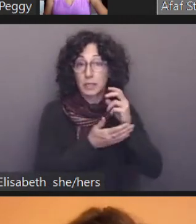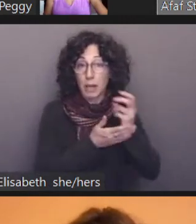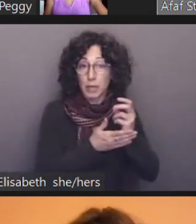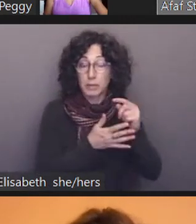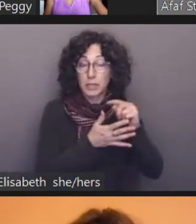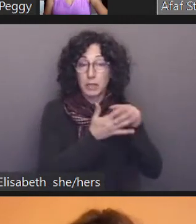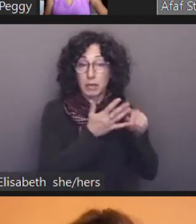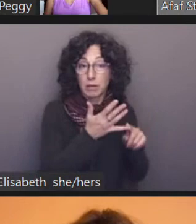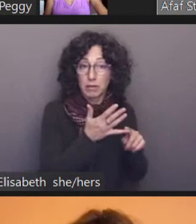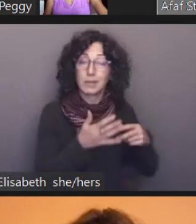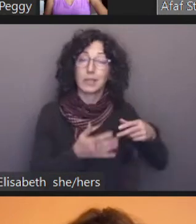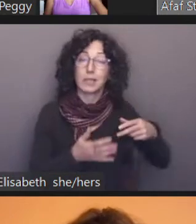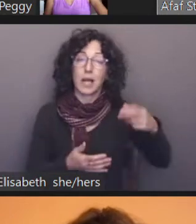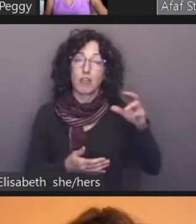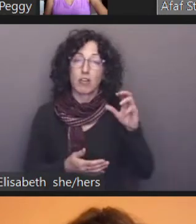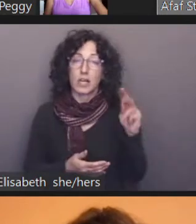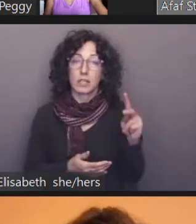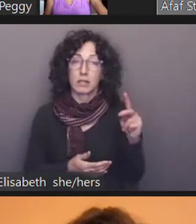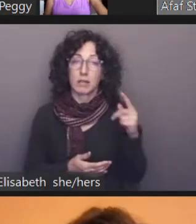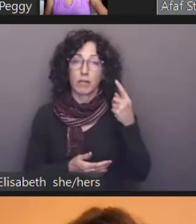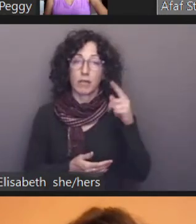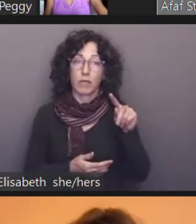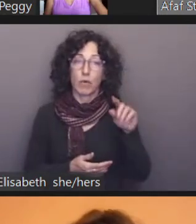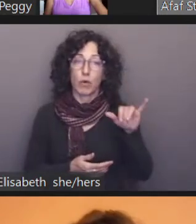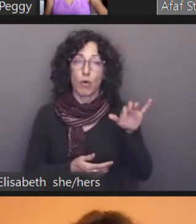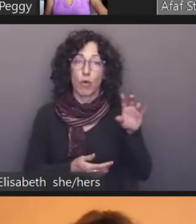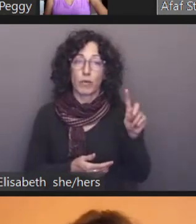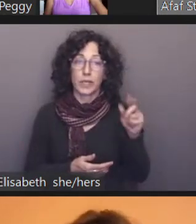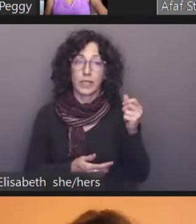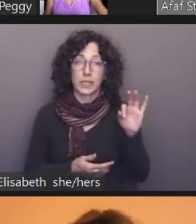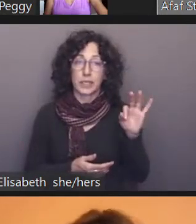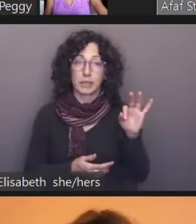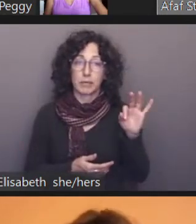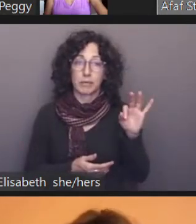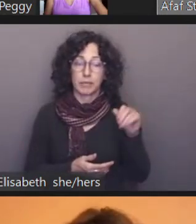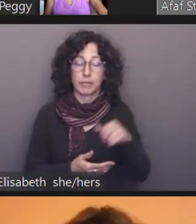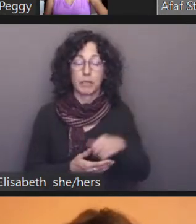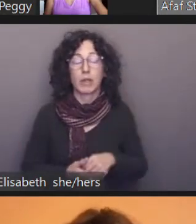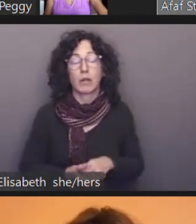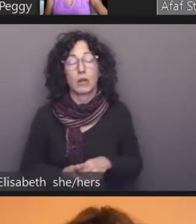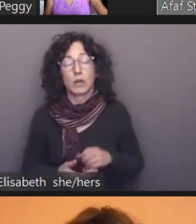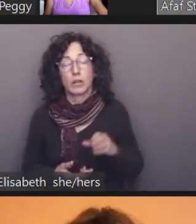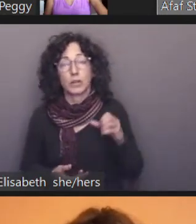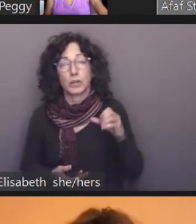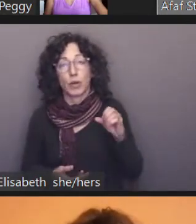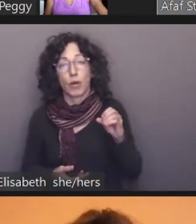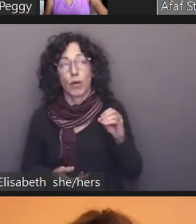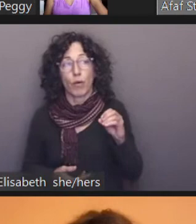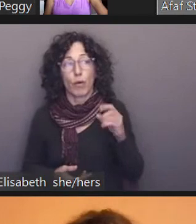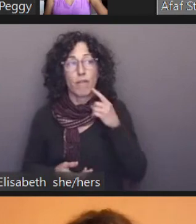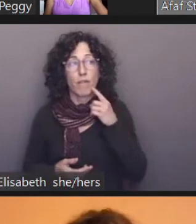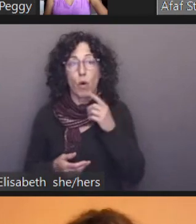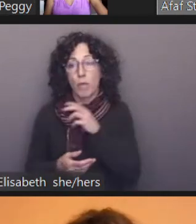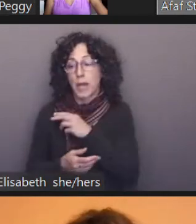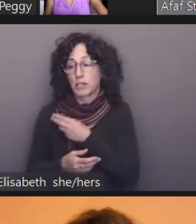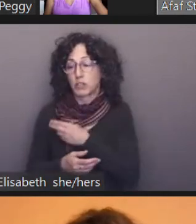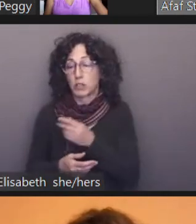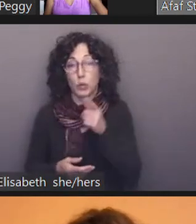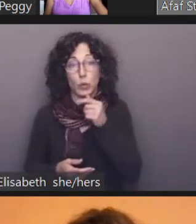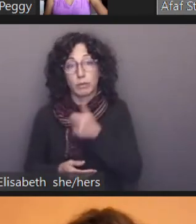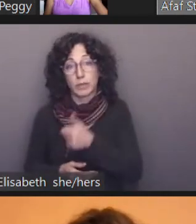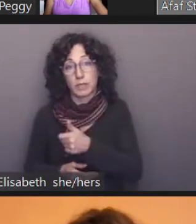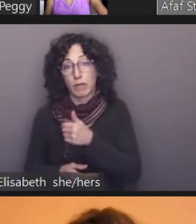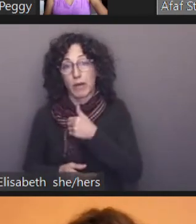individuals are at higher risk to get COVID-19, the disease. So we would say for patients with asthma